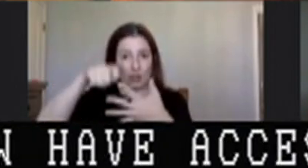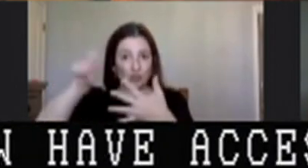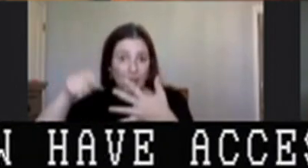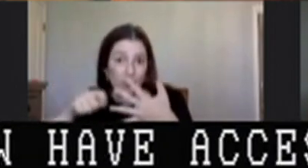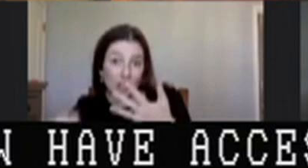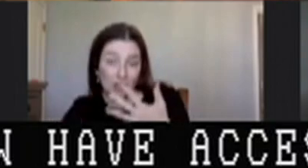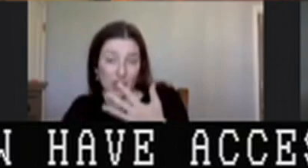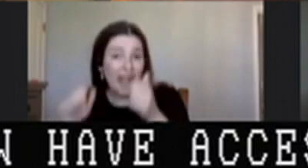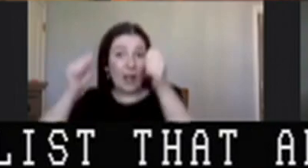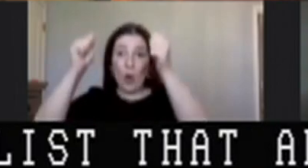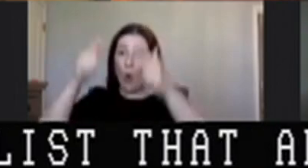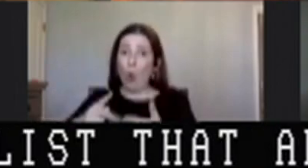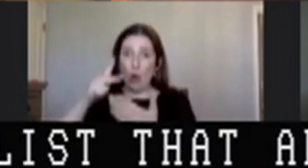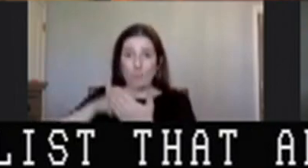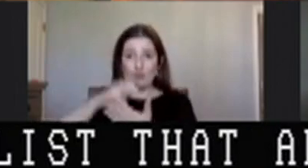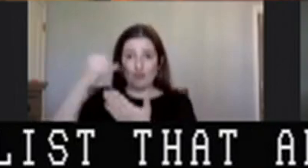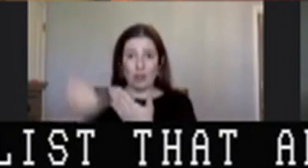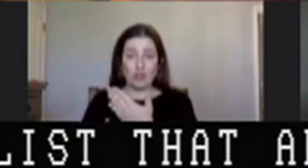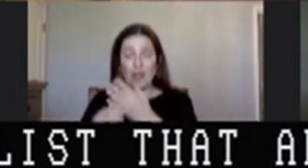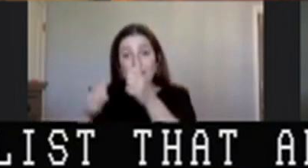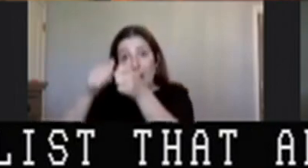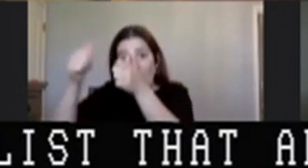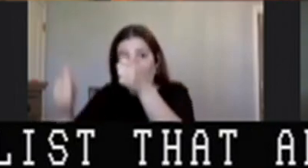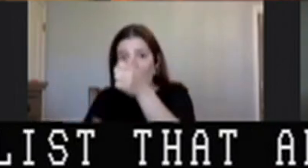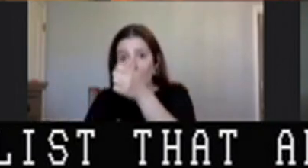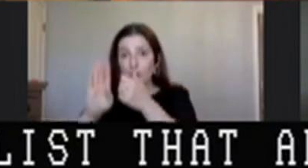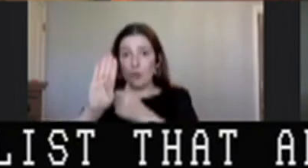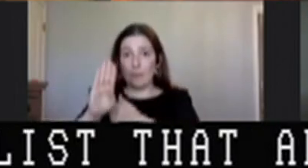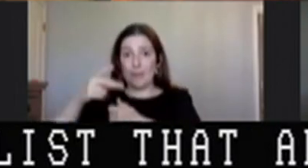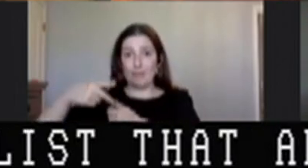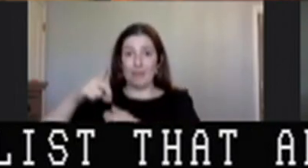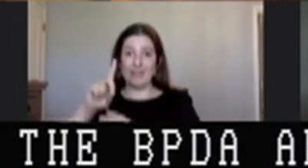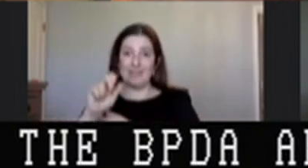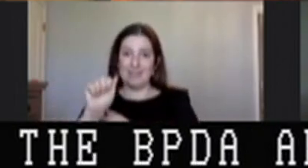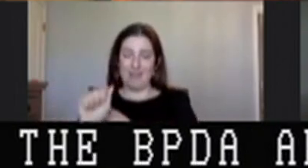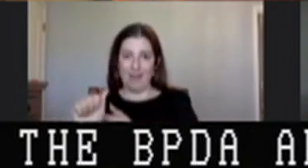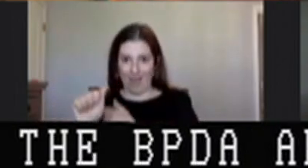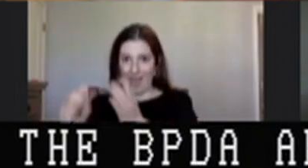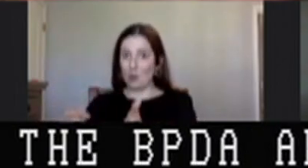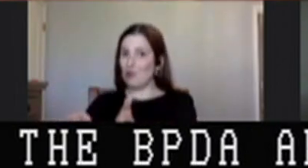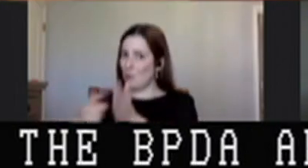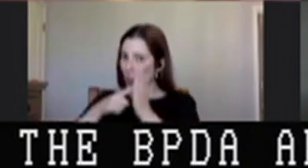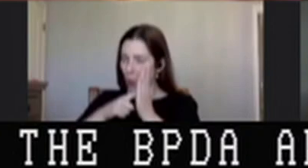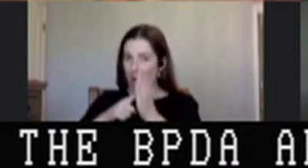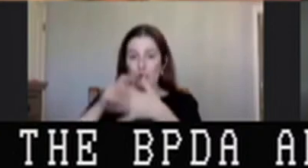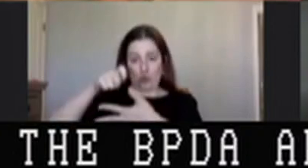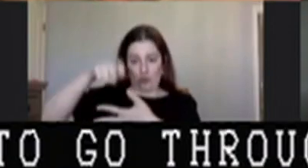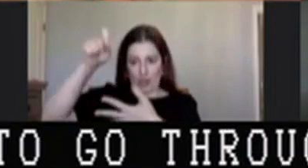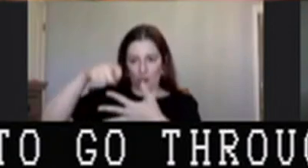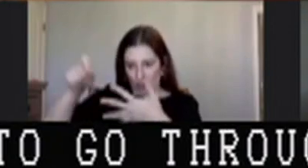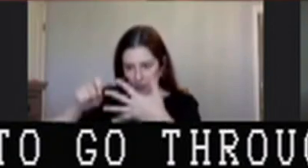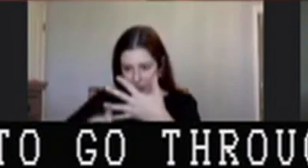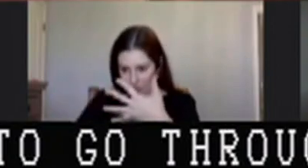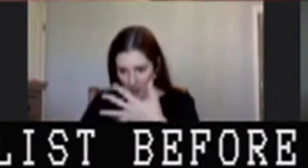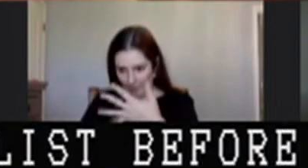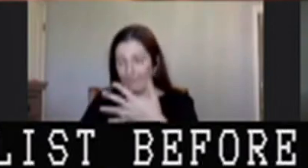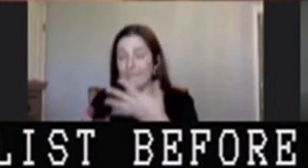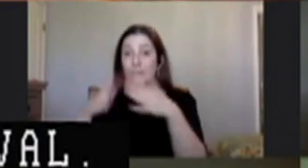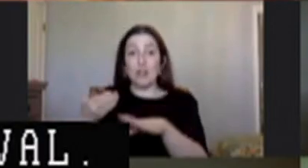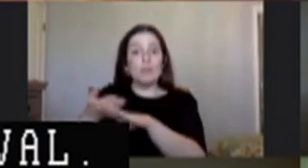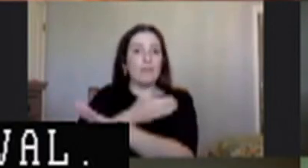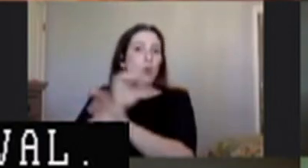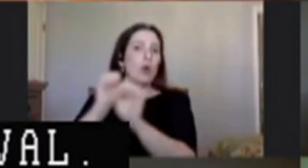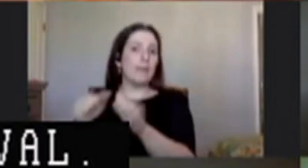BPDA are starting. They have to go through a pretty rigid checklist before they get approval. So it talks about like where the access is,